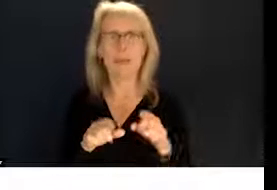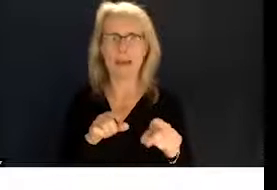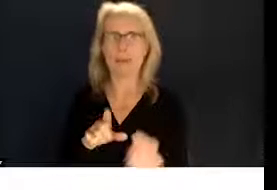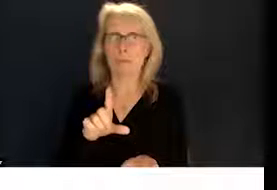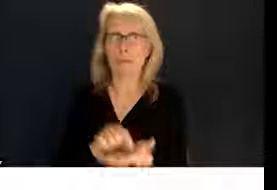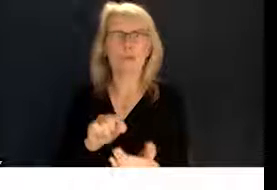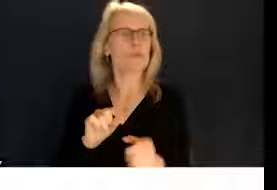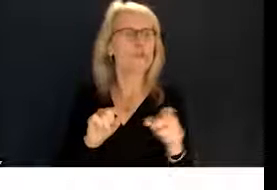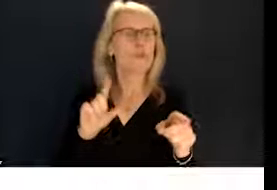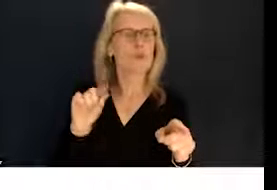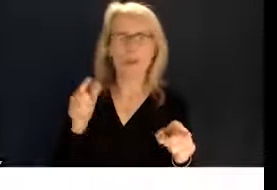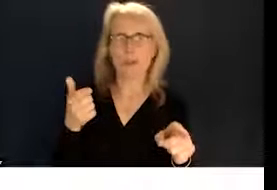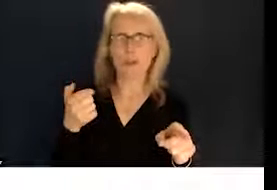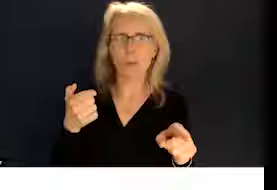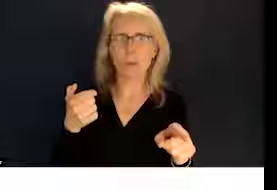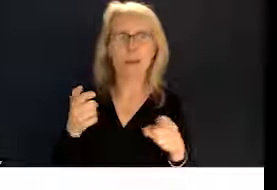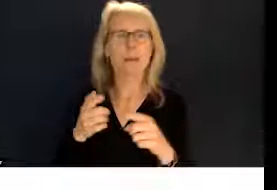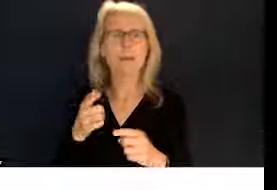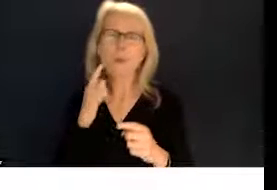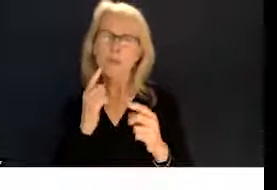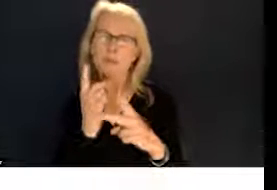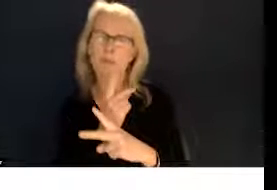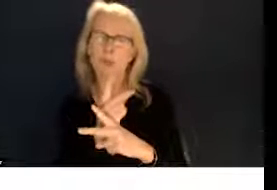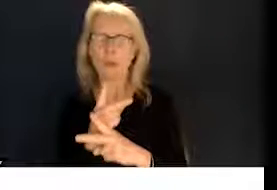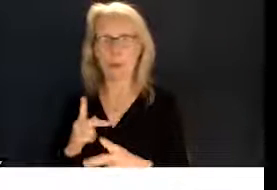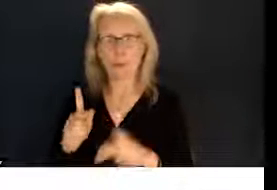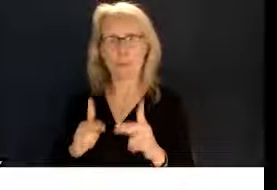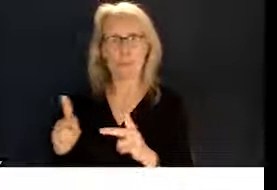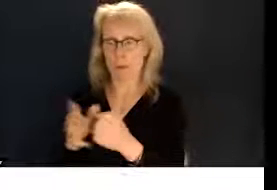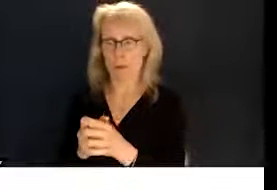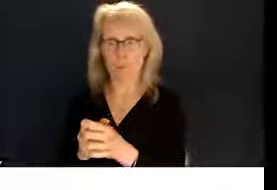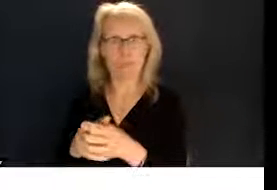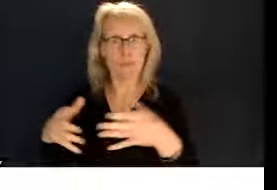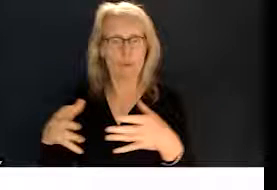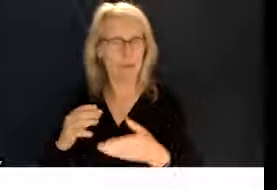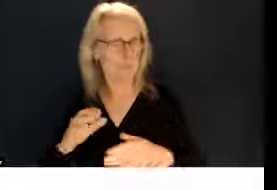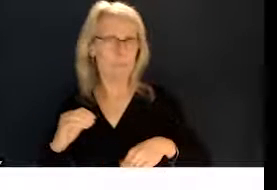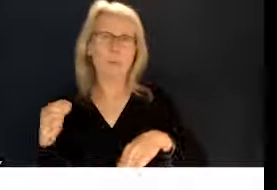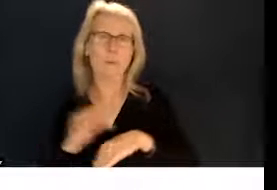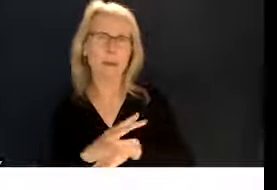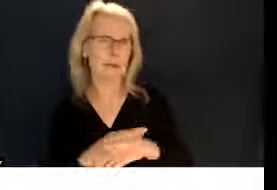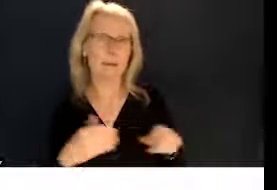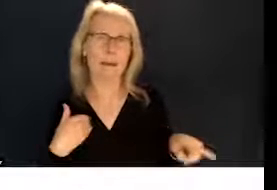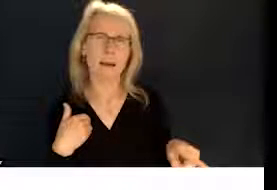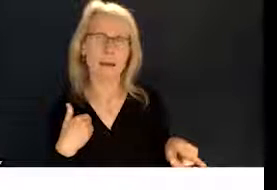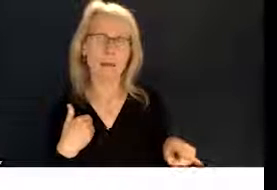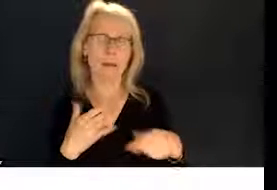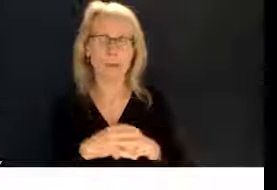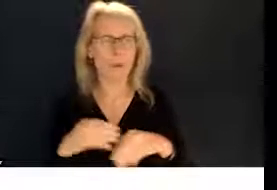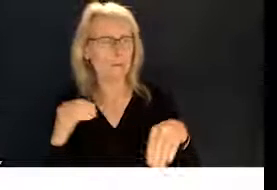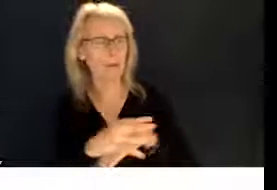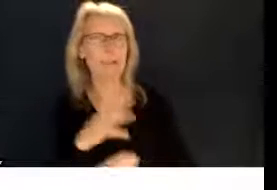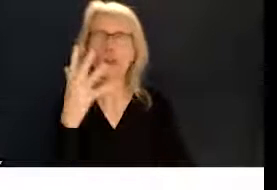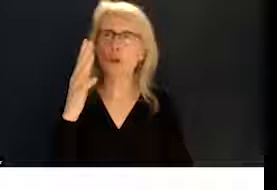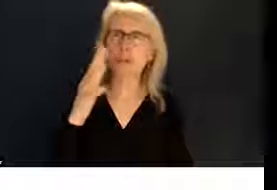we were able to both approximate human footprint and median household income, combine